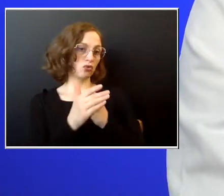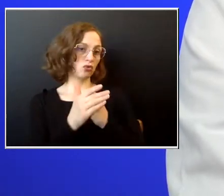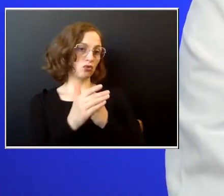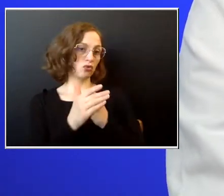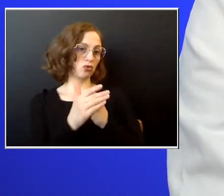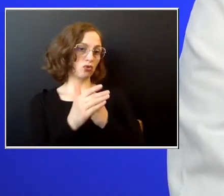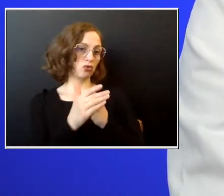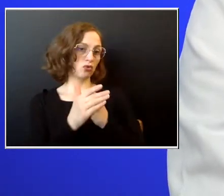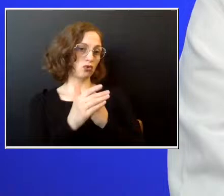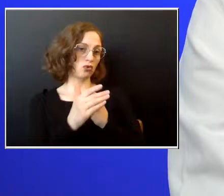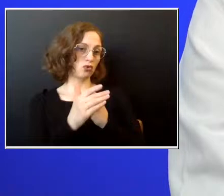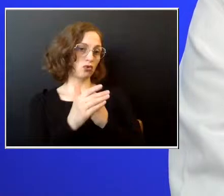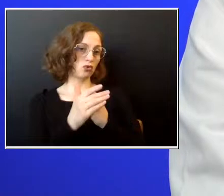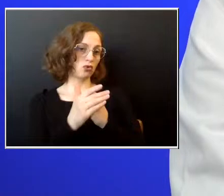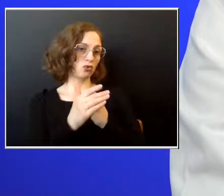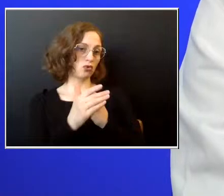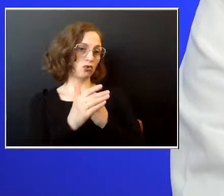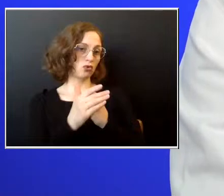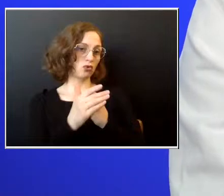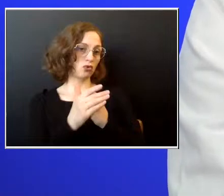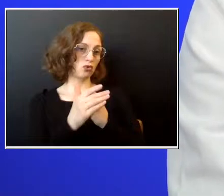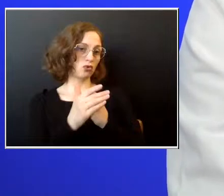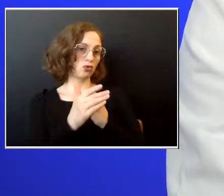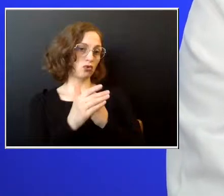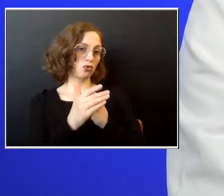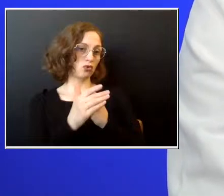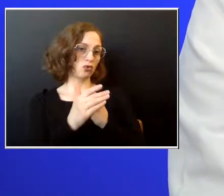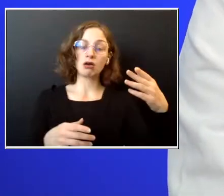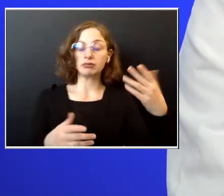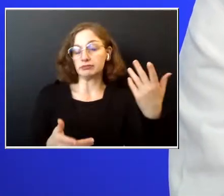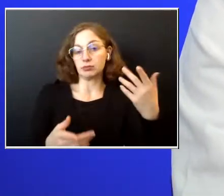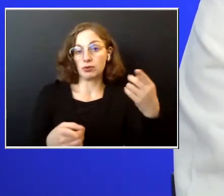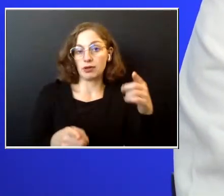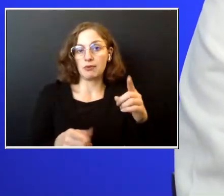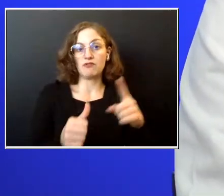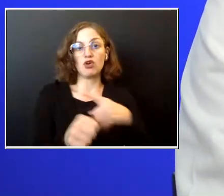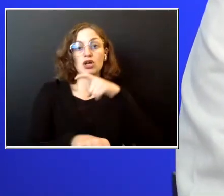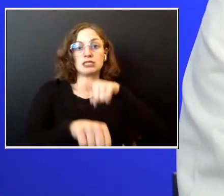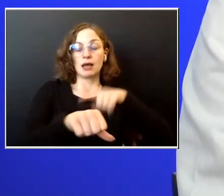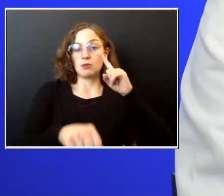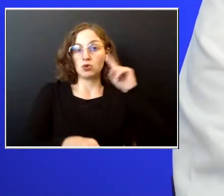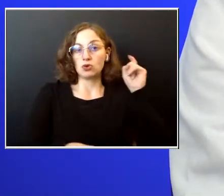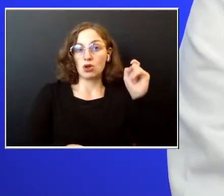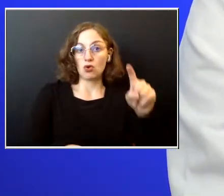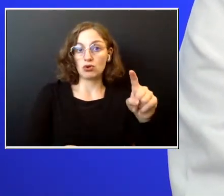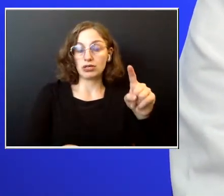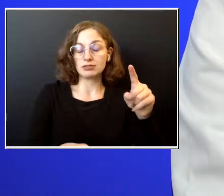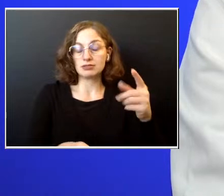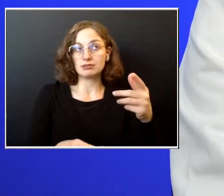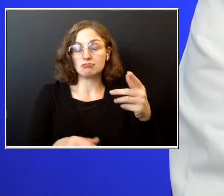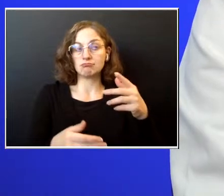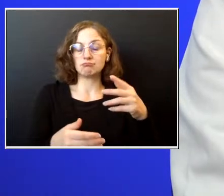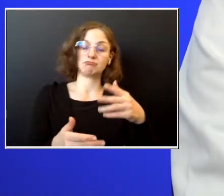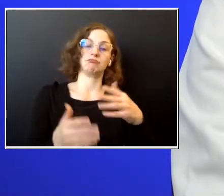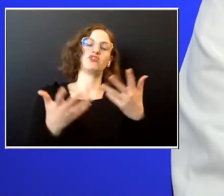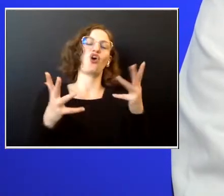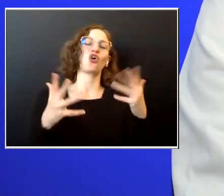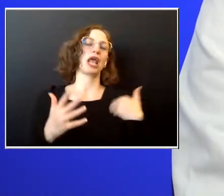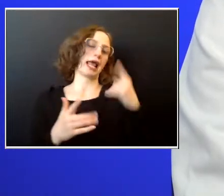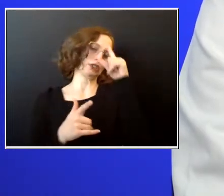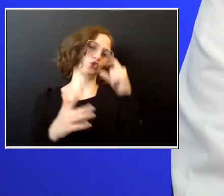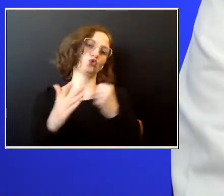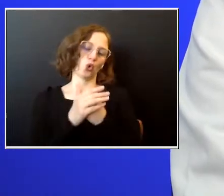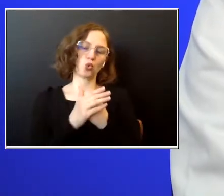oftentimes the first time you notice it or you are discovered to have Moya Moya, you have already had a stroke, a hemorrhage, or